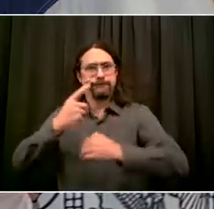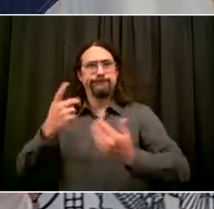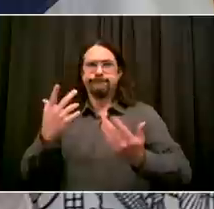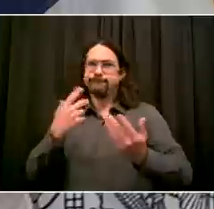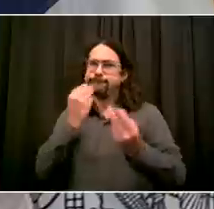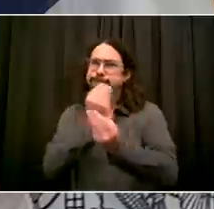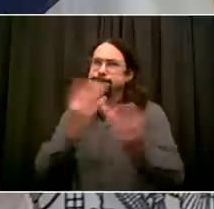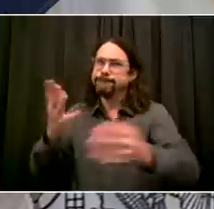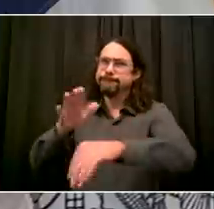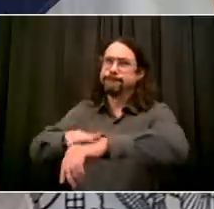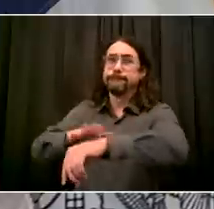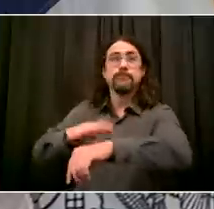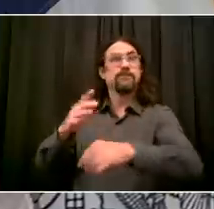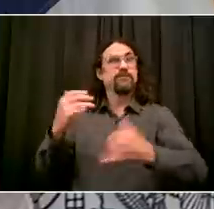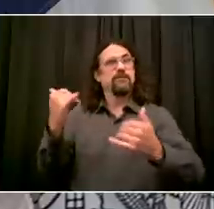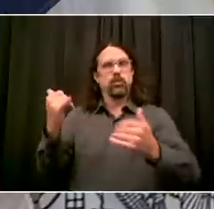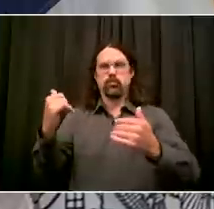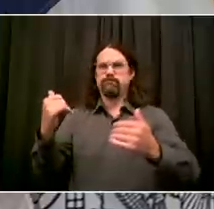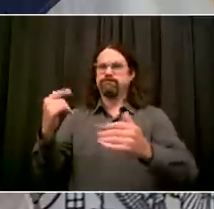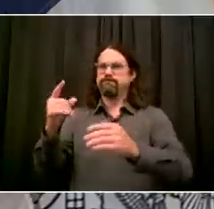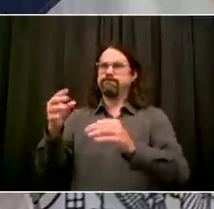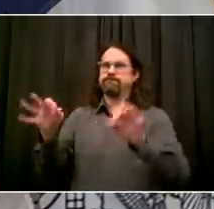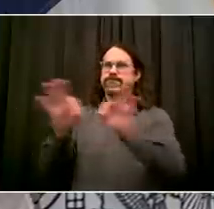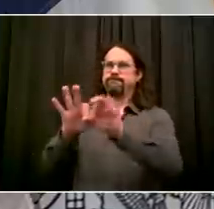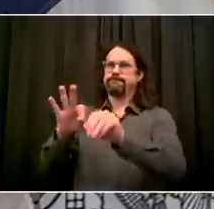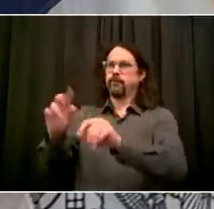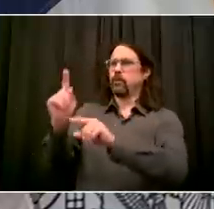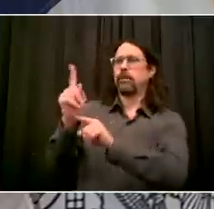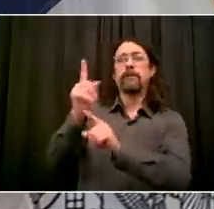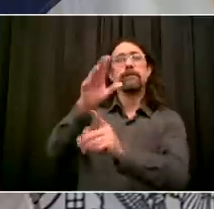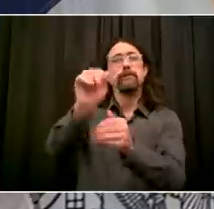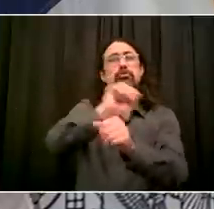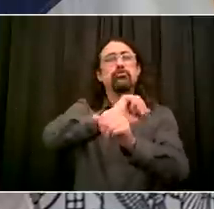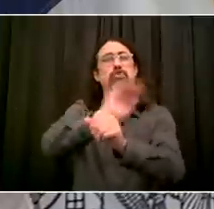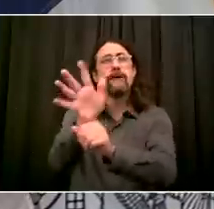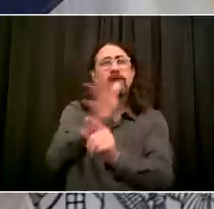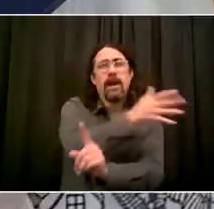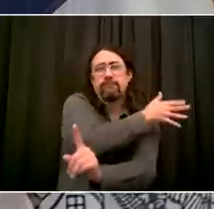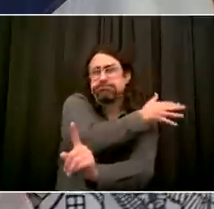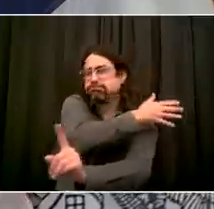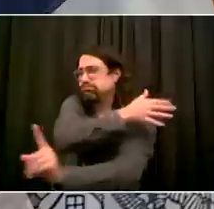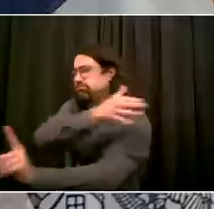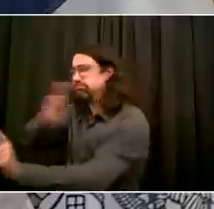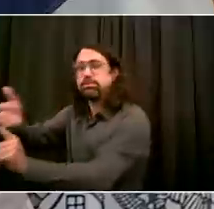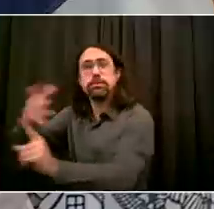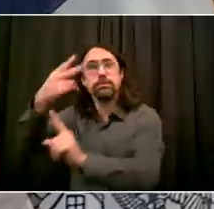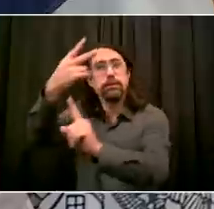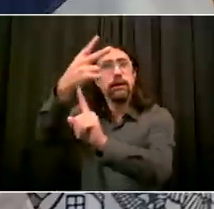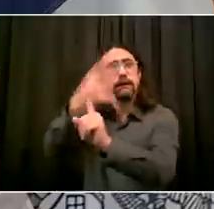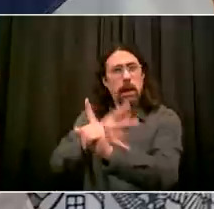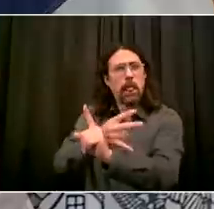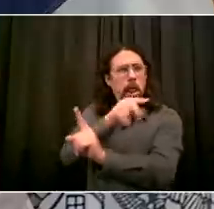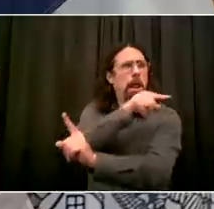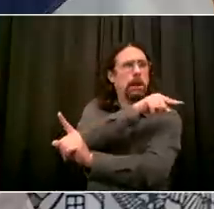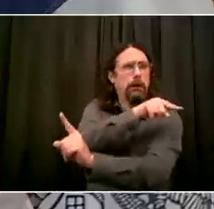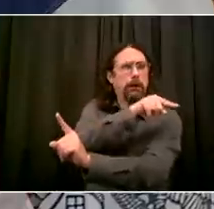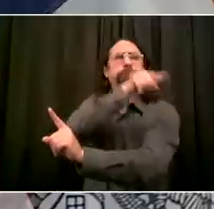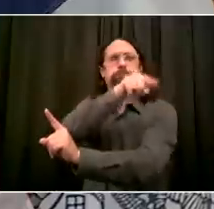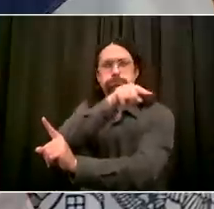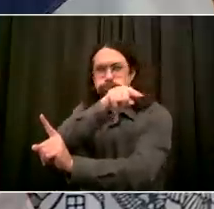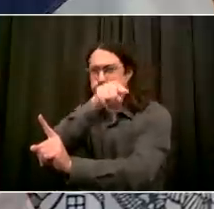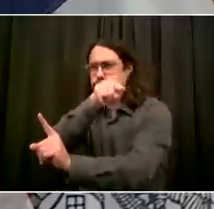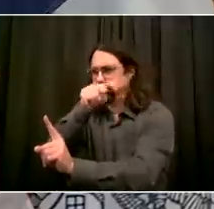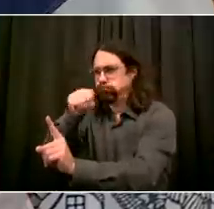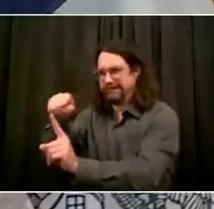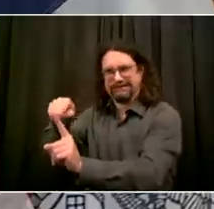for 7 months, the city's waged a battle, and I want to say to all of you, New Yorkers have been heroic in this